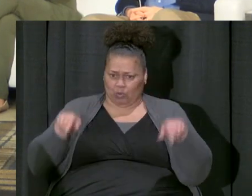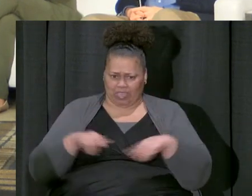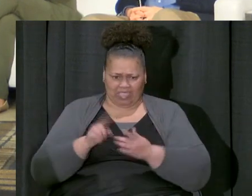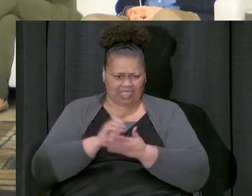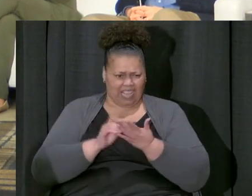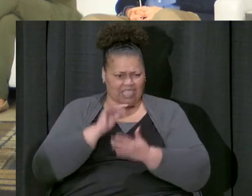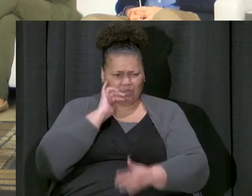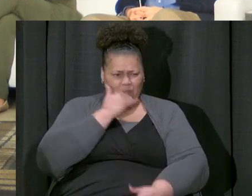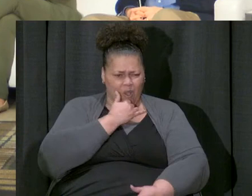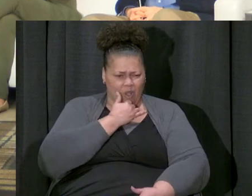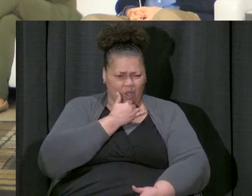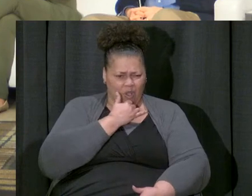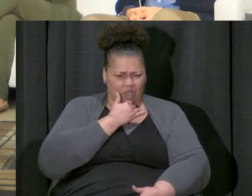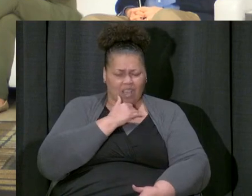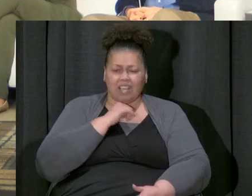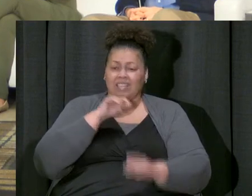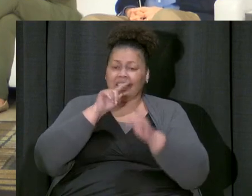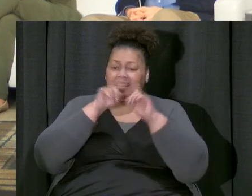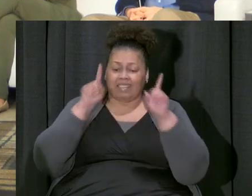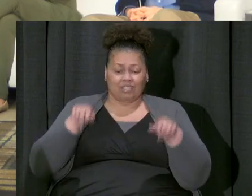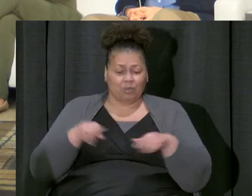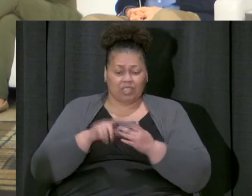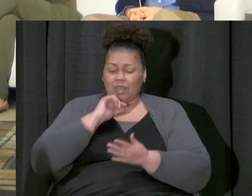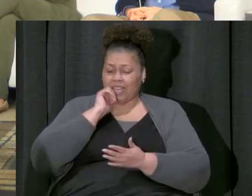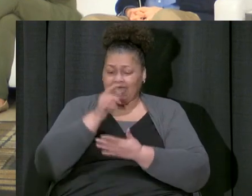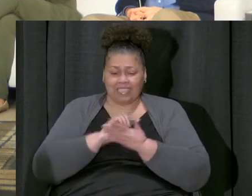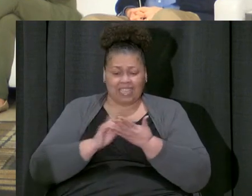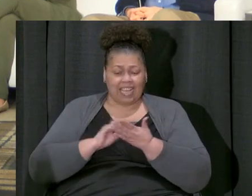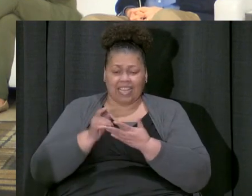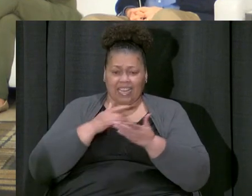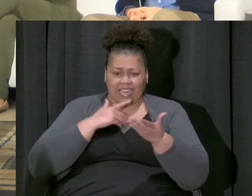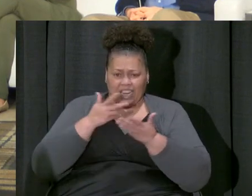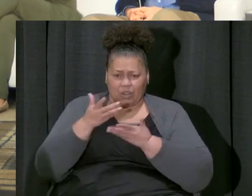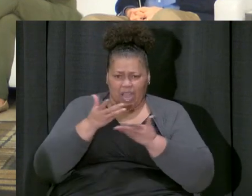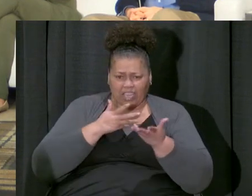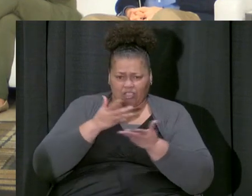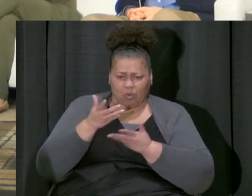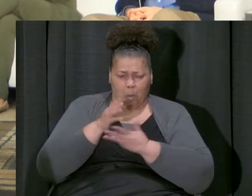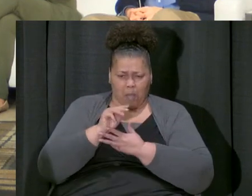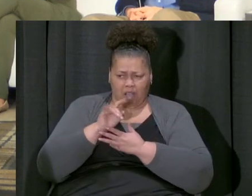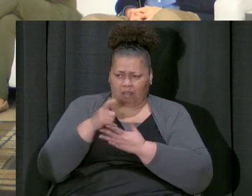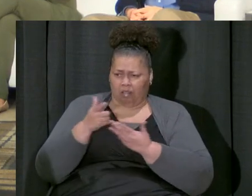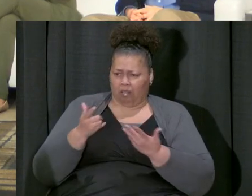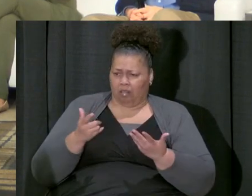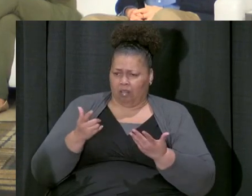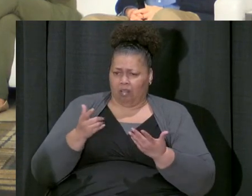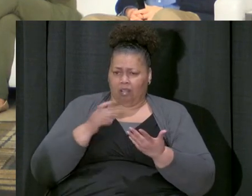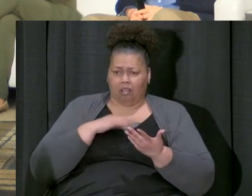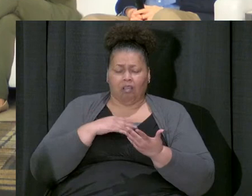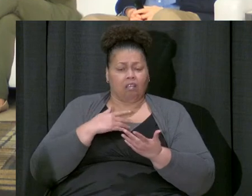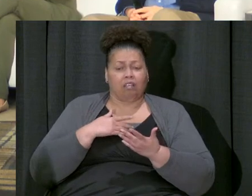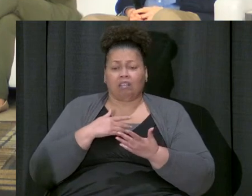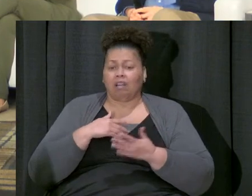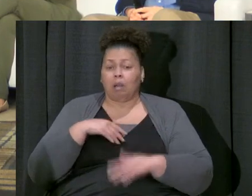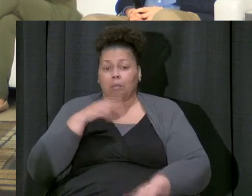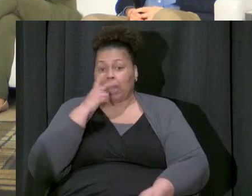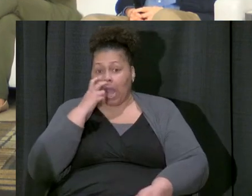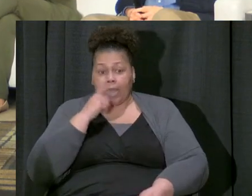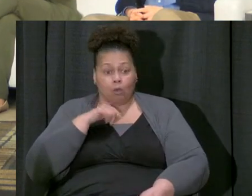really have been designed in an interactive model the way that a blind or even low vision